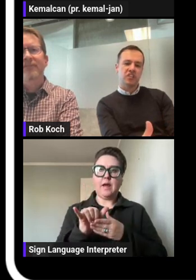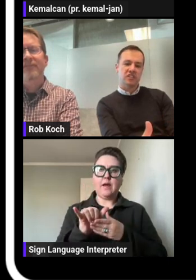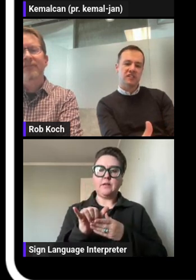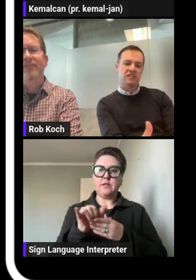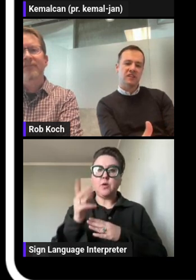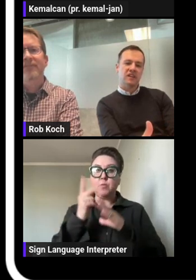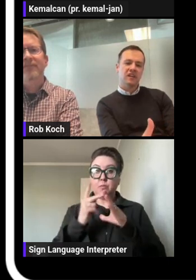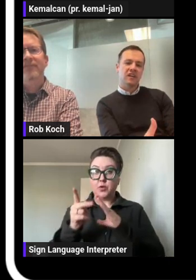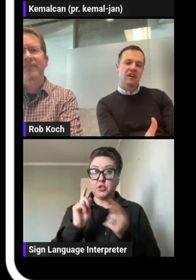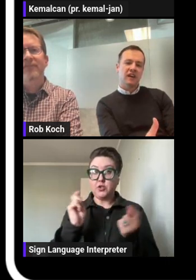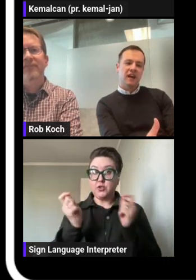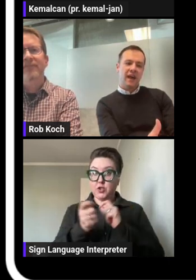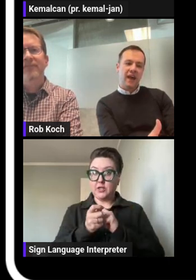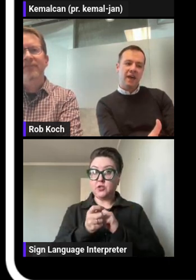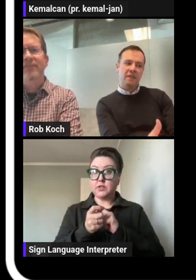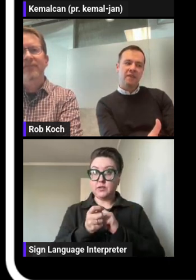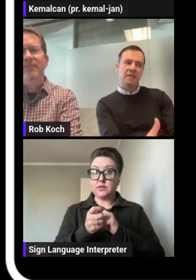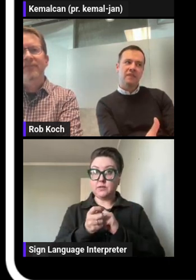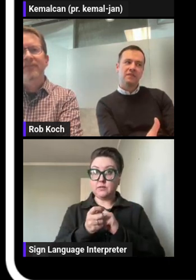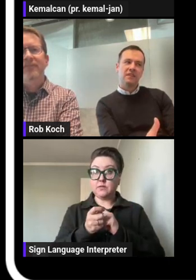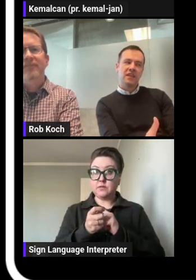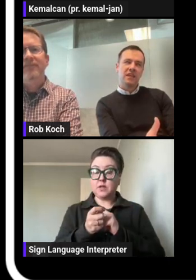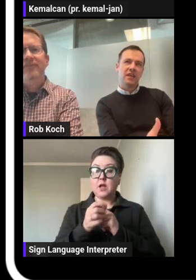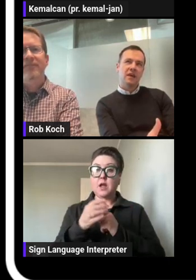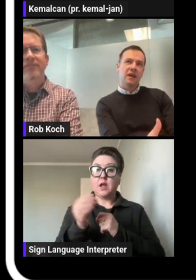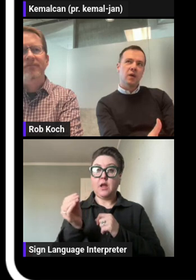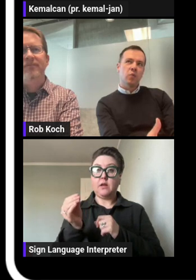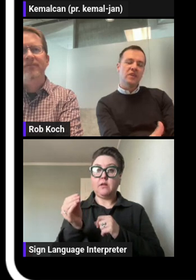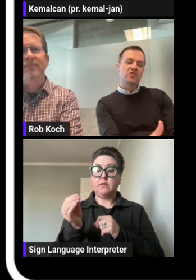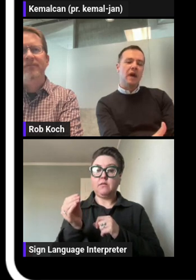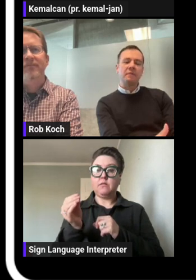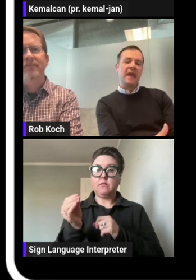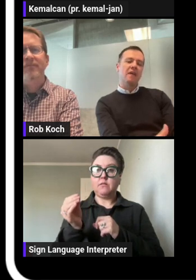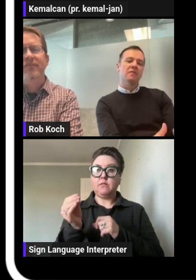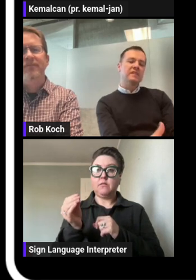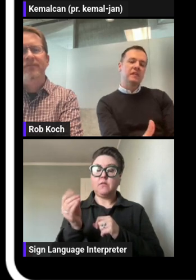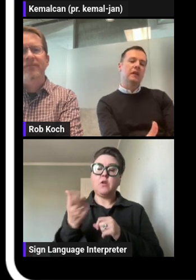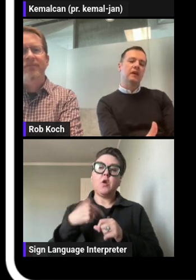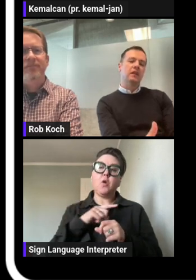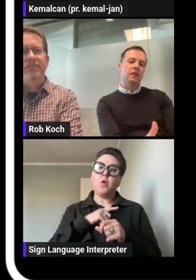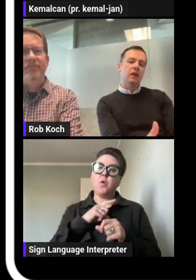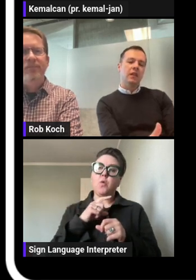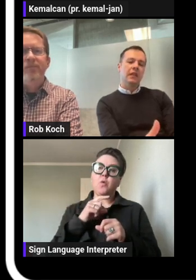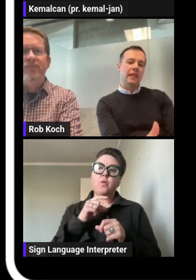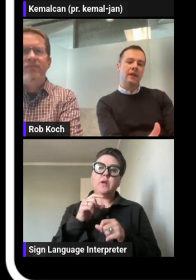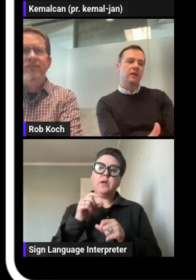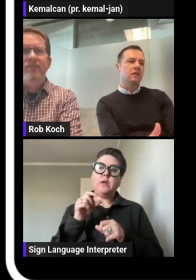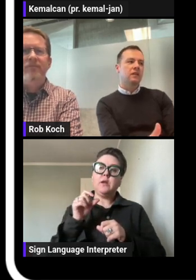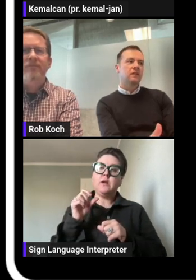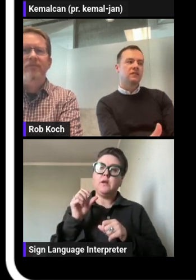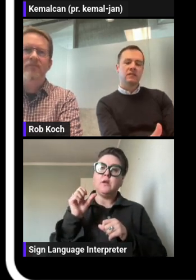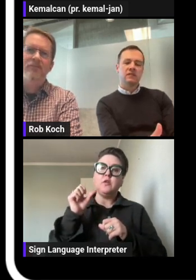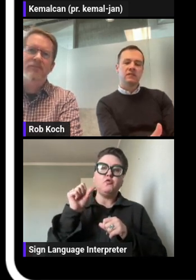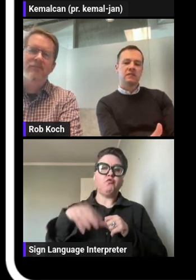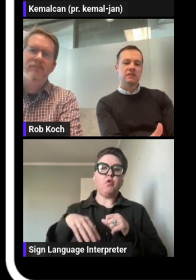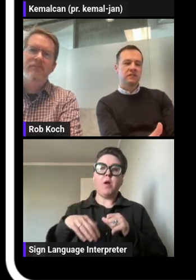prediction changes, and we dropped every single